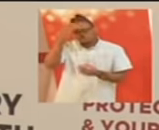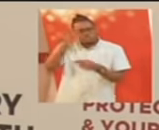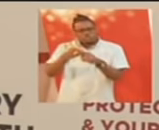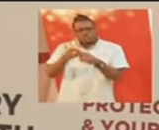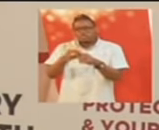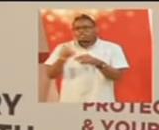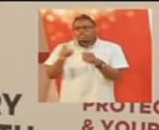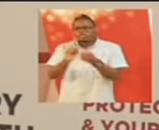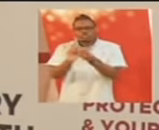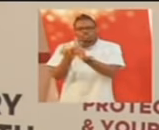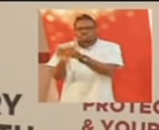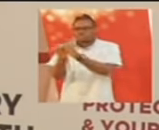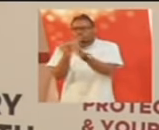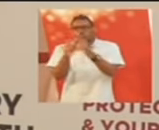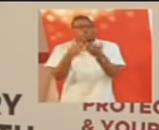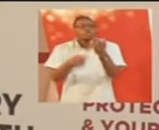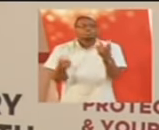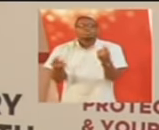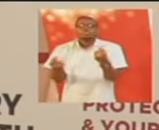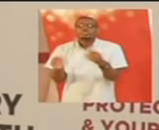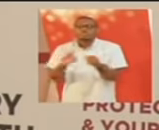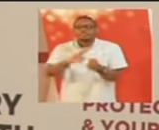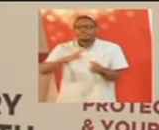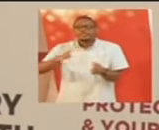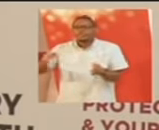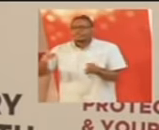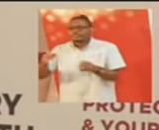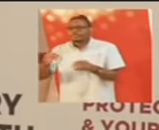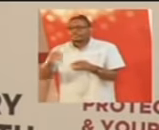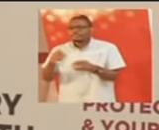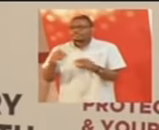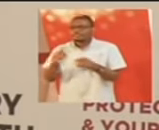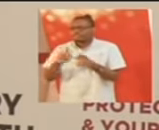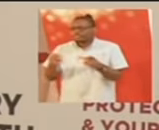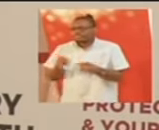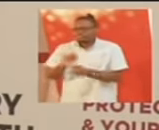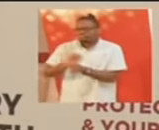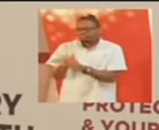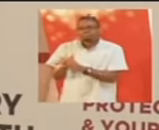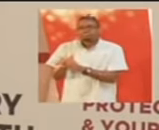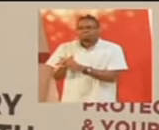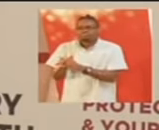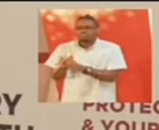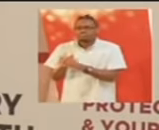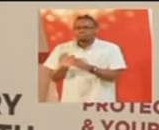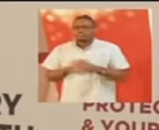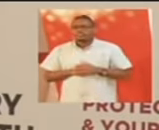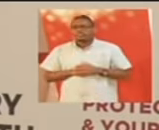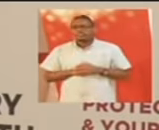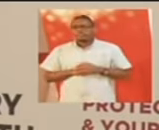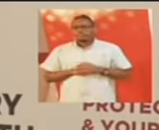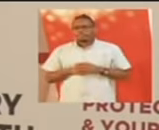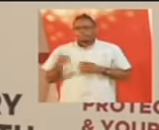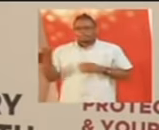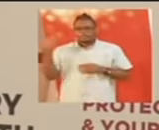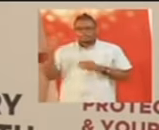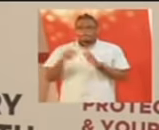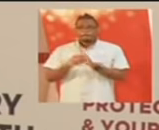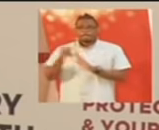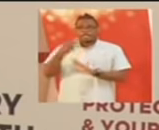in the parallel healthcare system since the first COVID-19 case that was diagnosed on March 12,